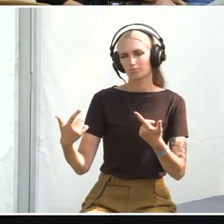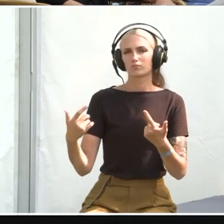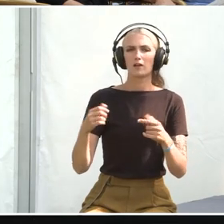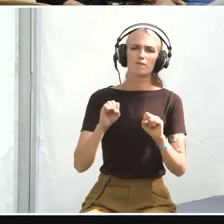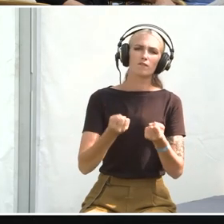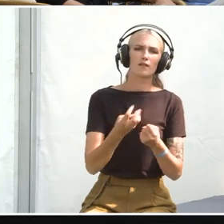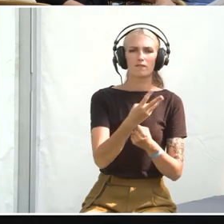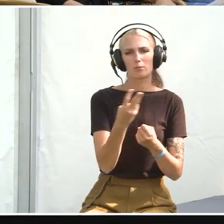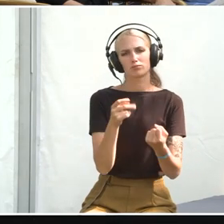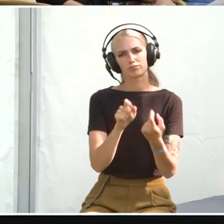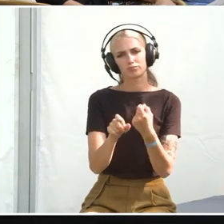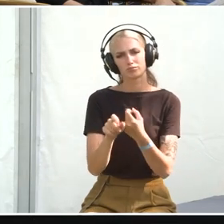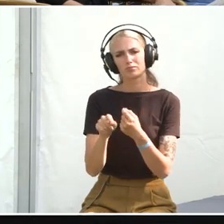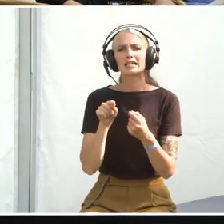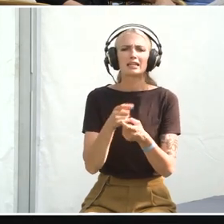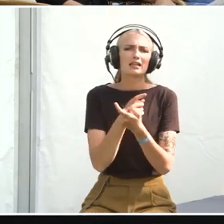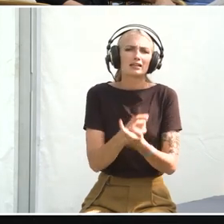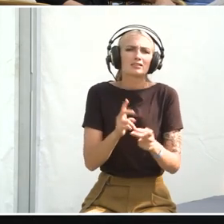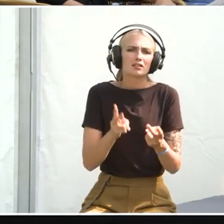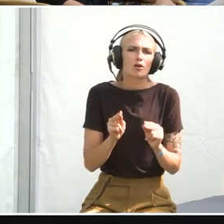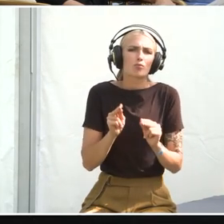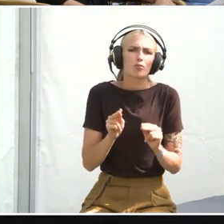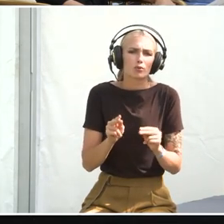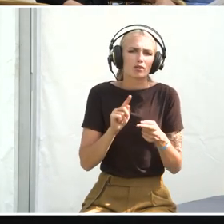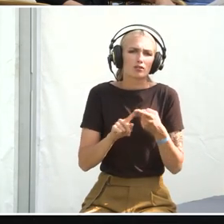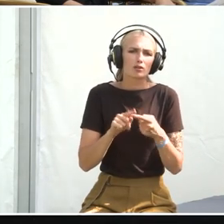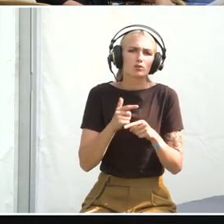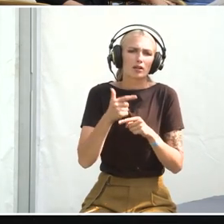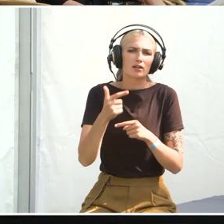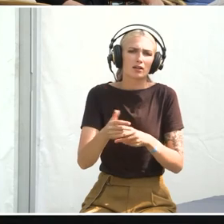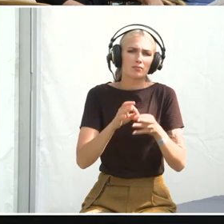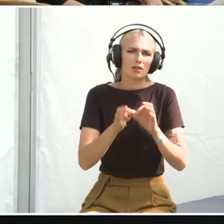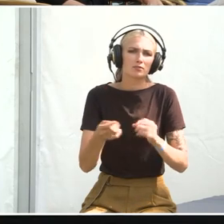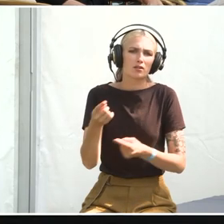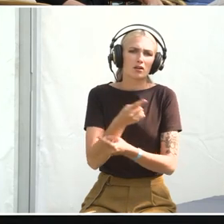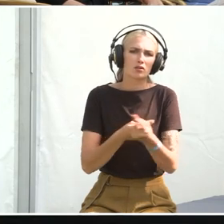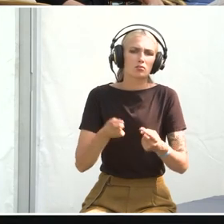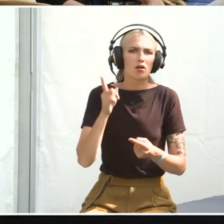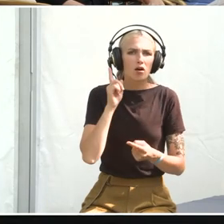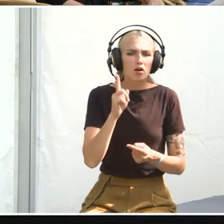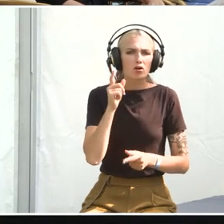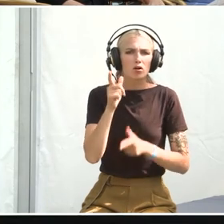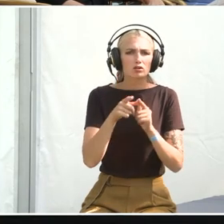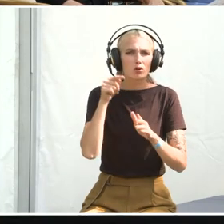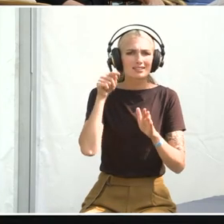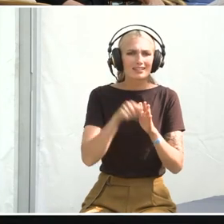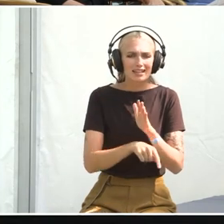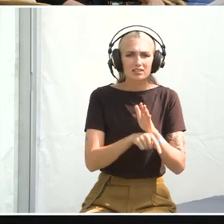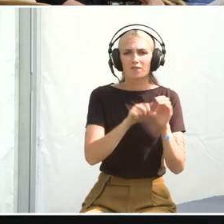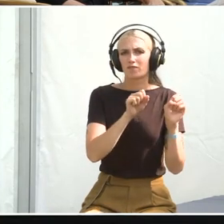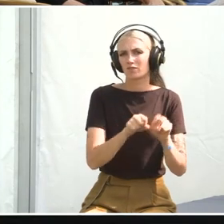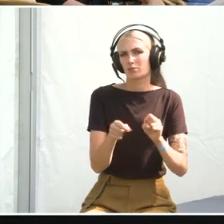we can talk about that also today, but I think in the way we look at it, there's a lot of possibilities in being online as